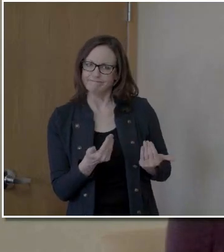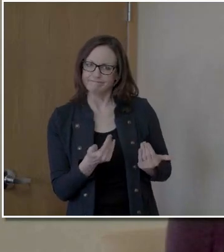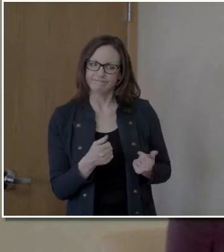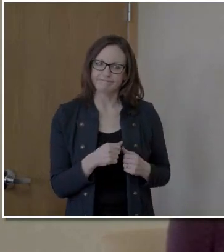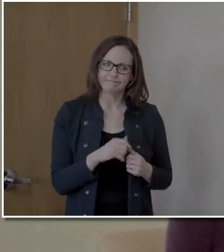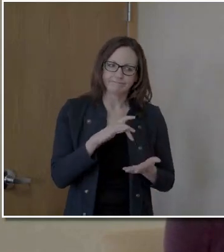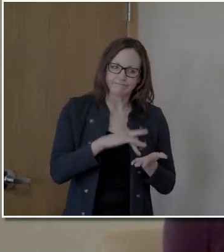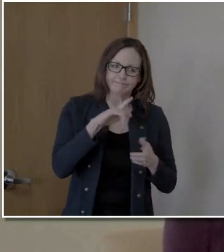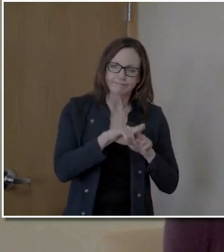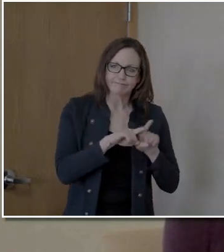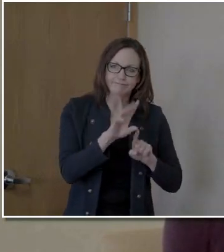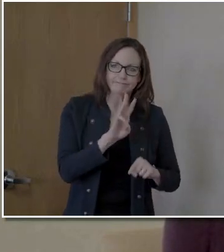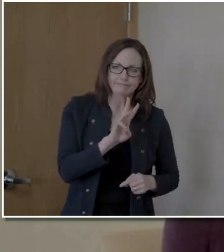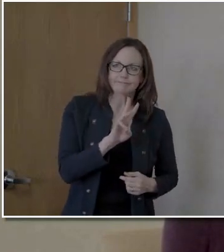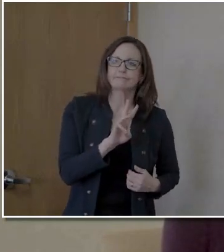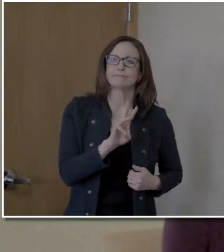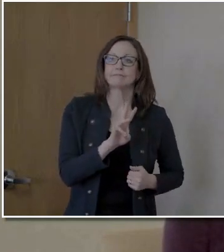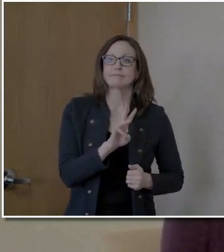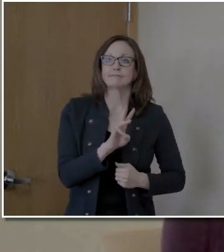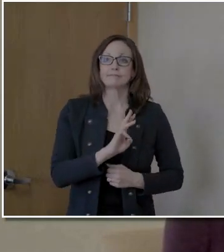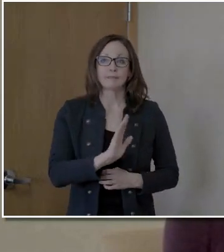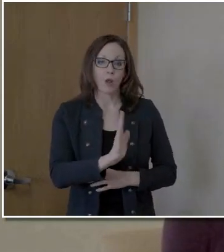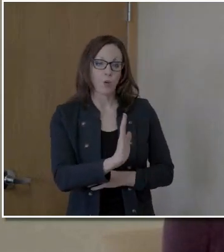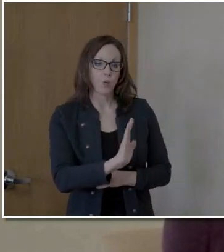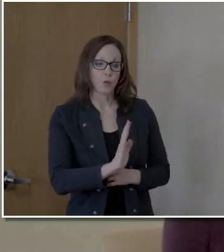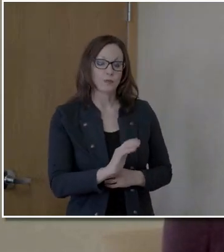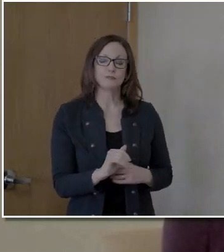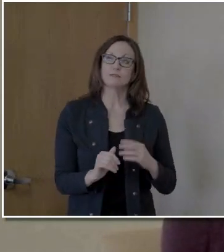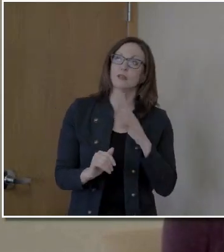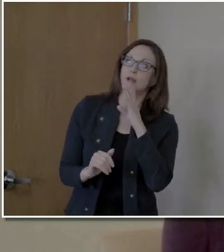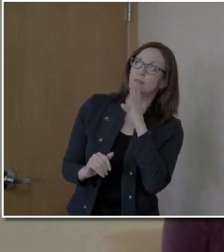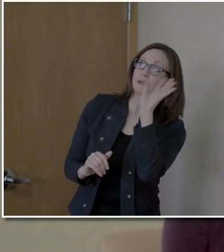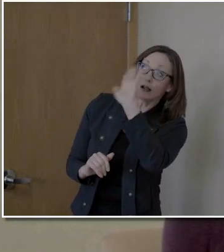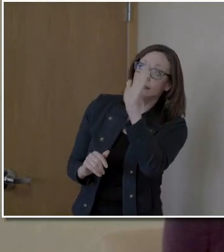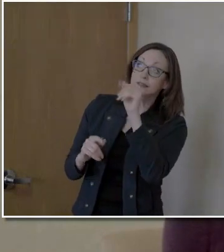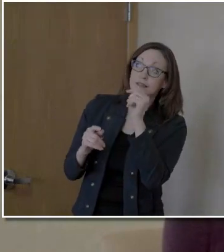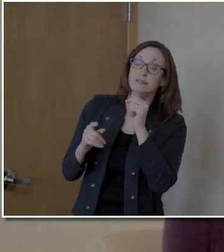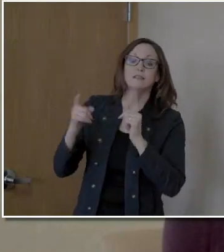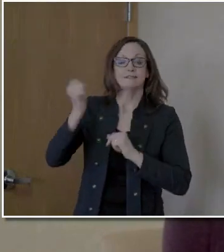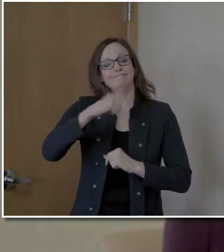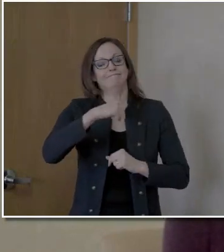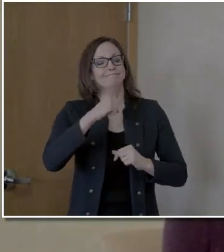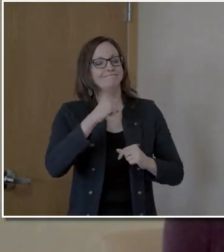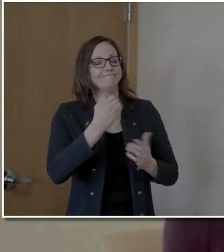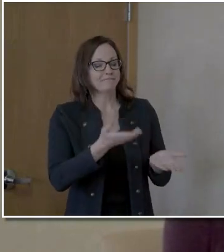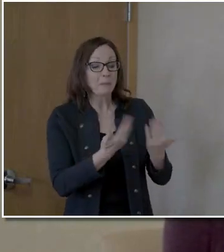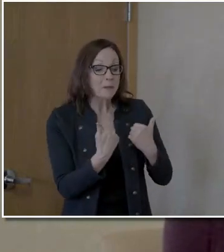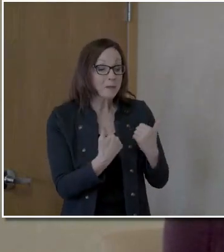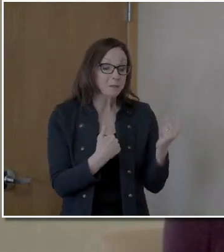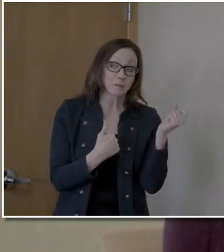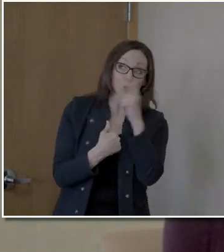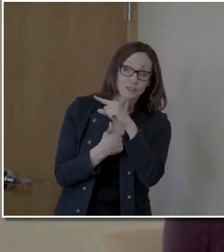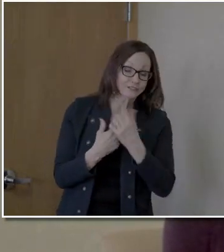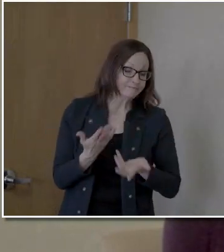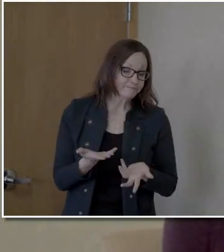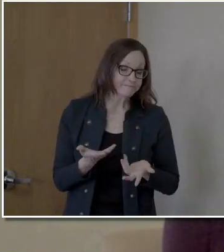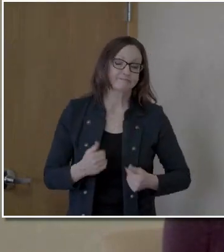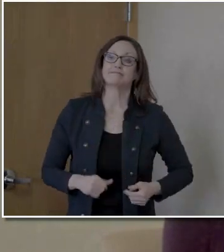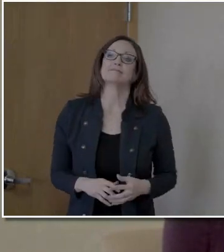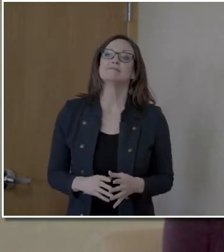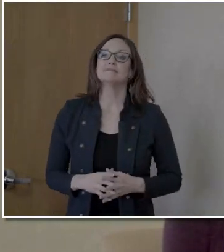Hi, can you hear me now? Yes. Gotcha. Sorry about that. So, General Knapp, you said earlier that of the